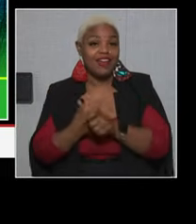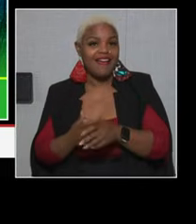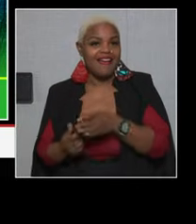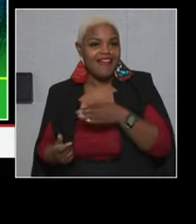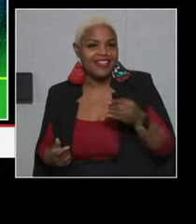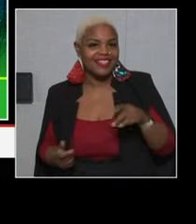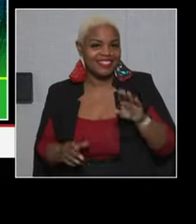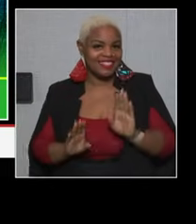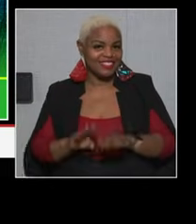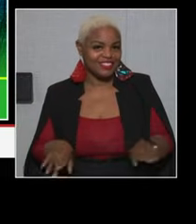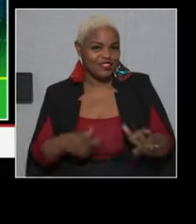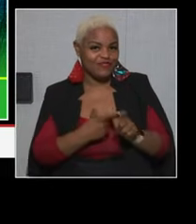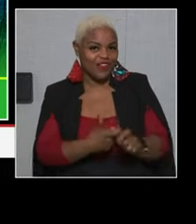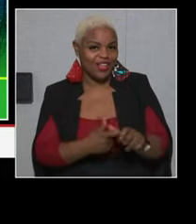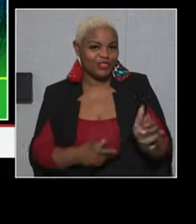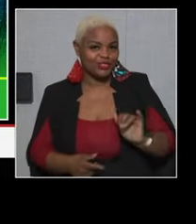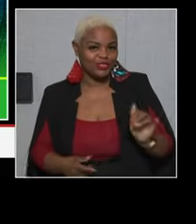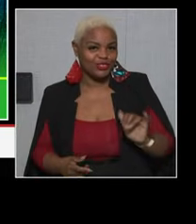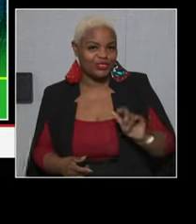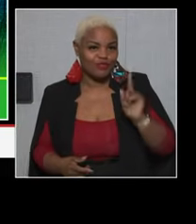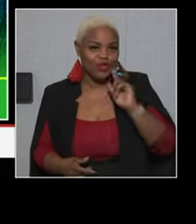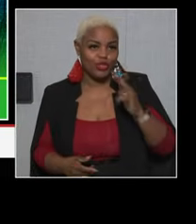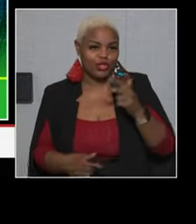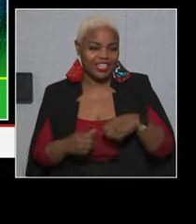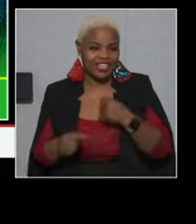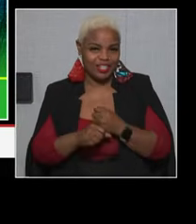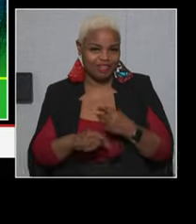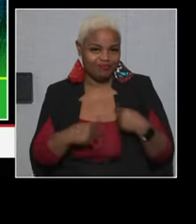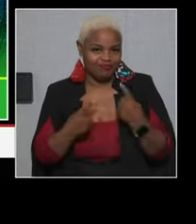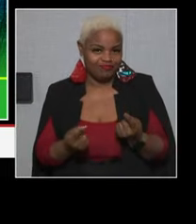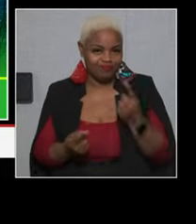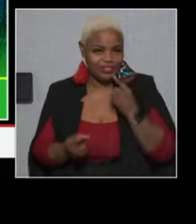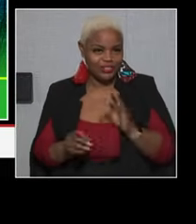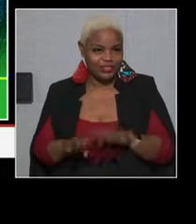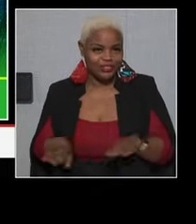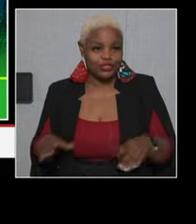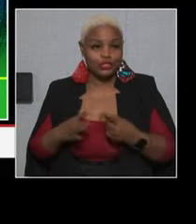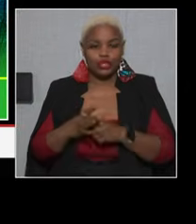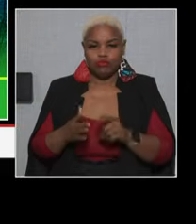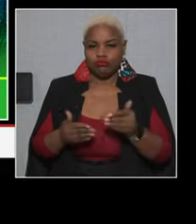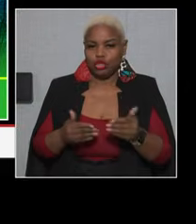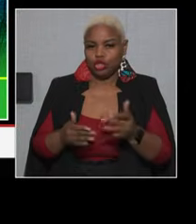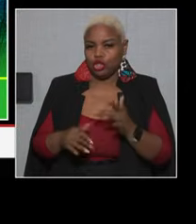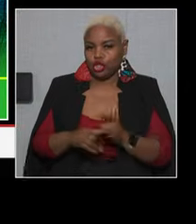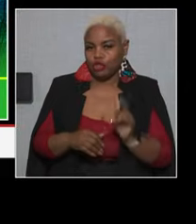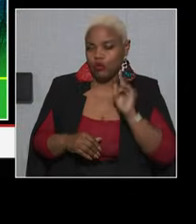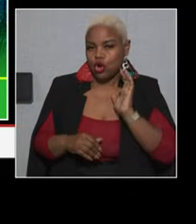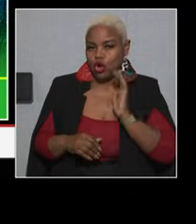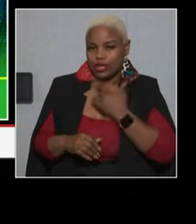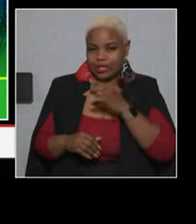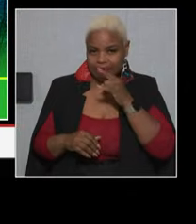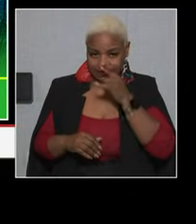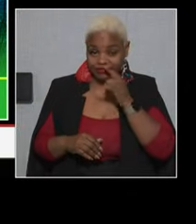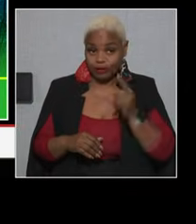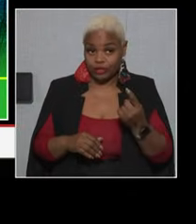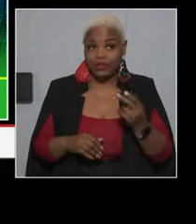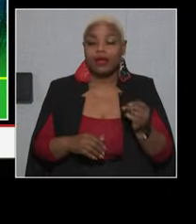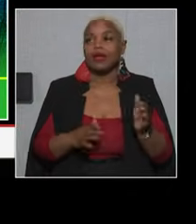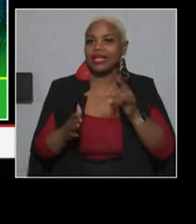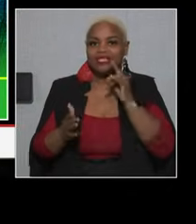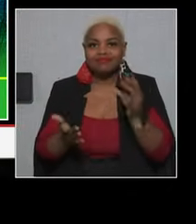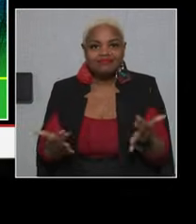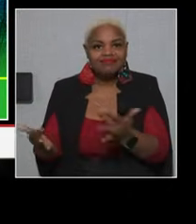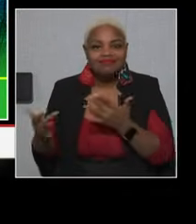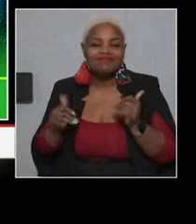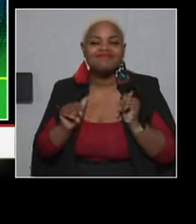this will be the 3rd year for the Kids Dash. So it starts a little bit earlier. We want to get hundreds of kids involved. And